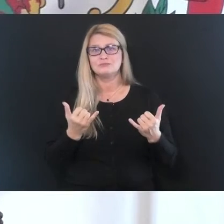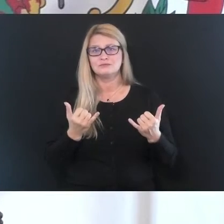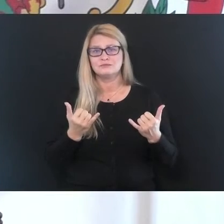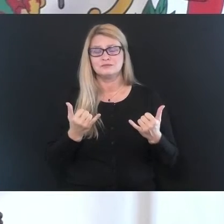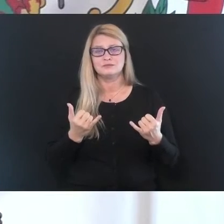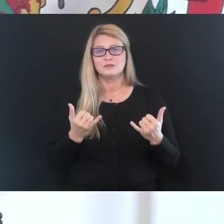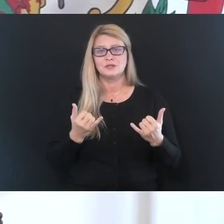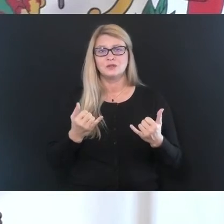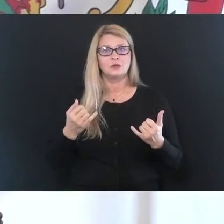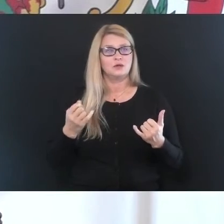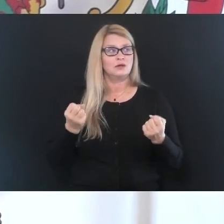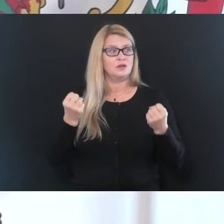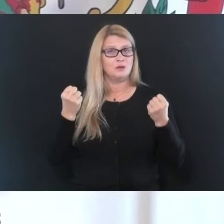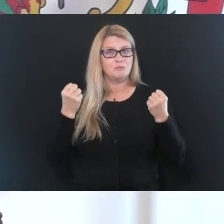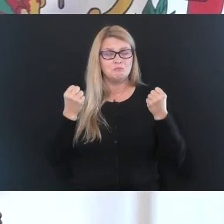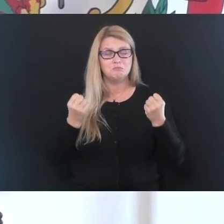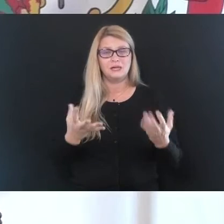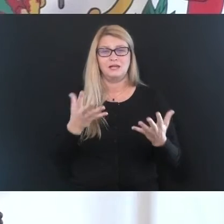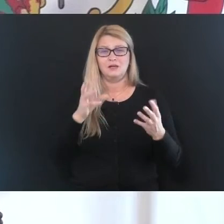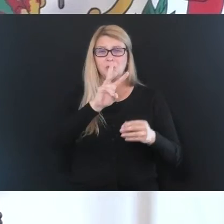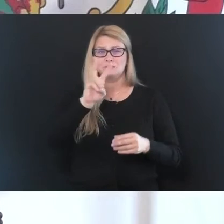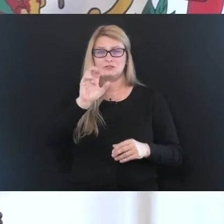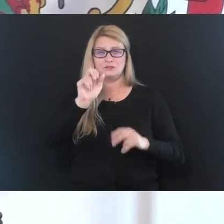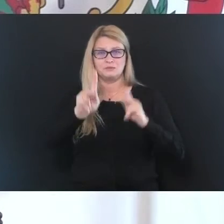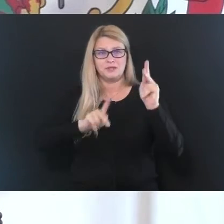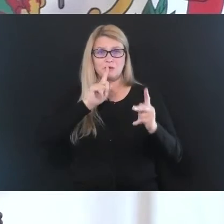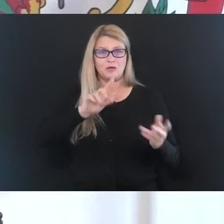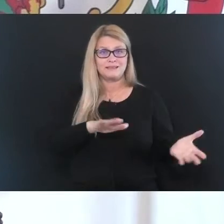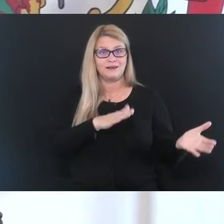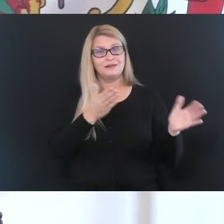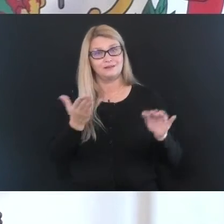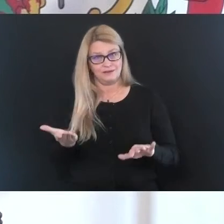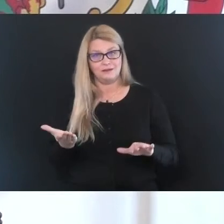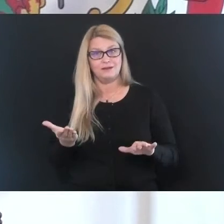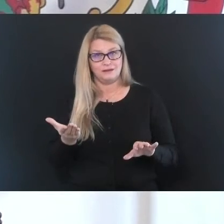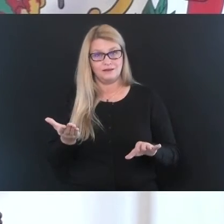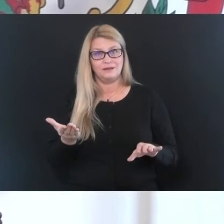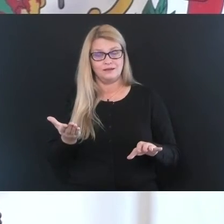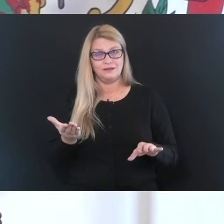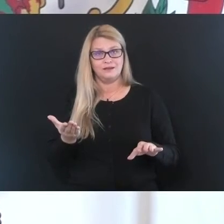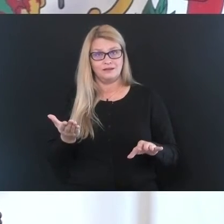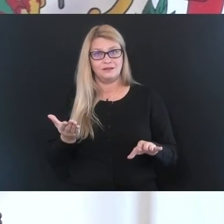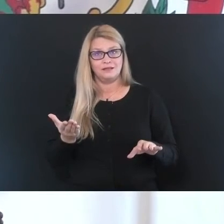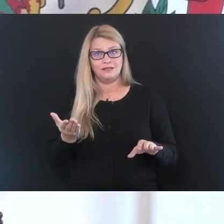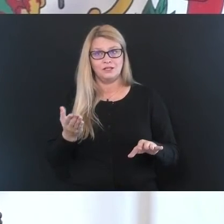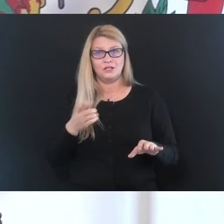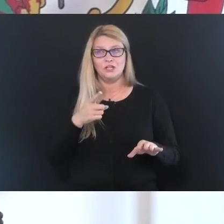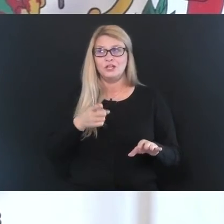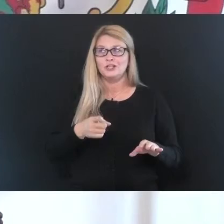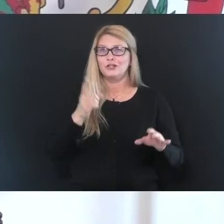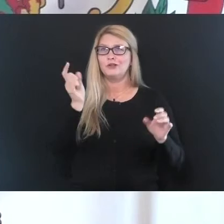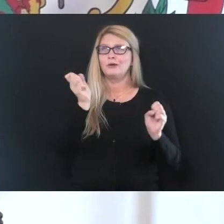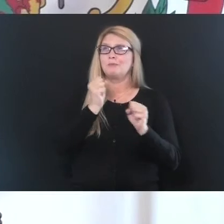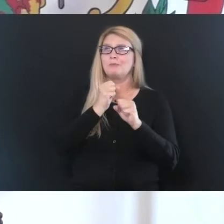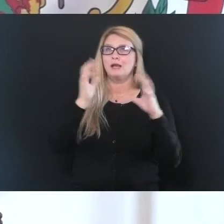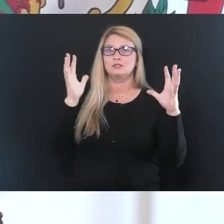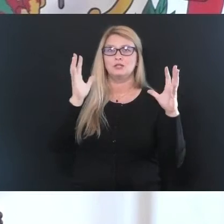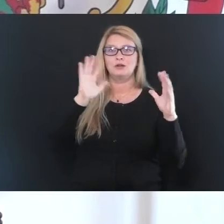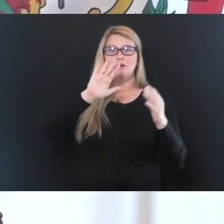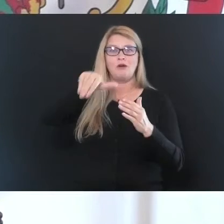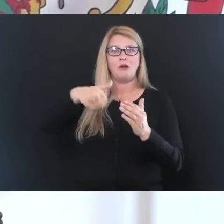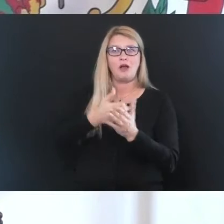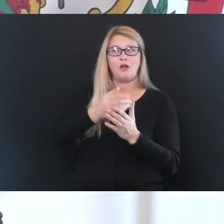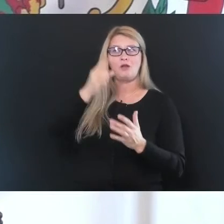We're losing great West Virginians. And can you imagine the knowledge that we're losing?